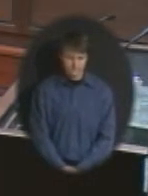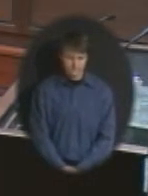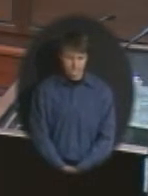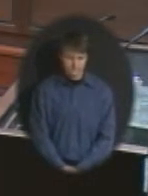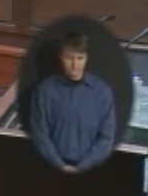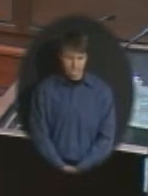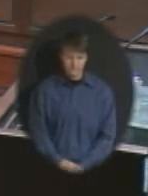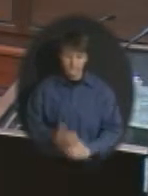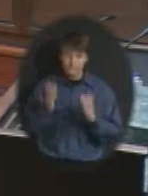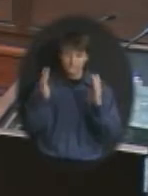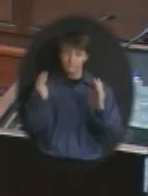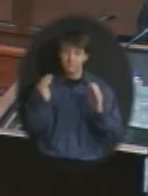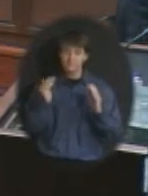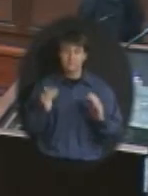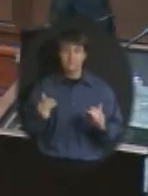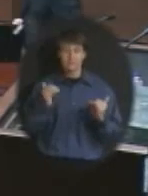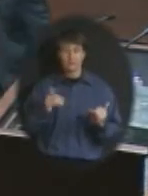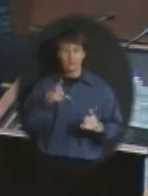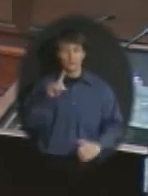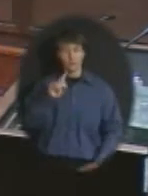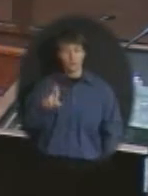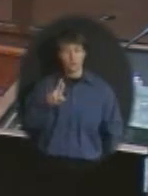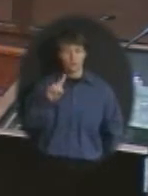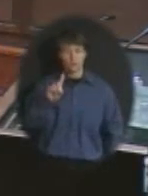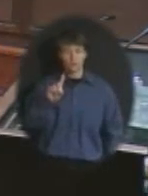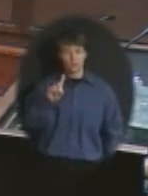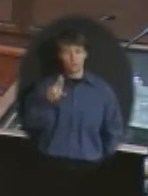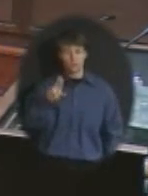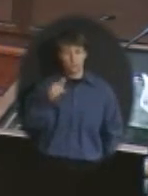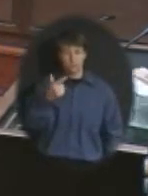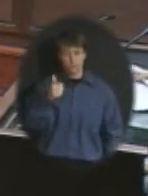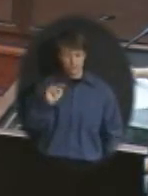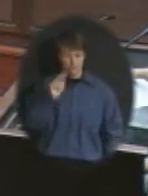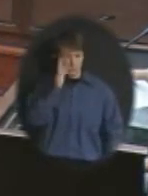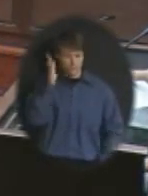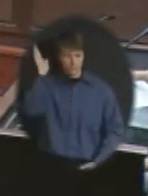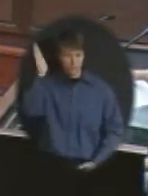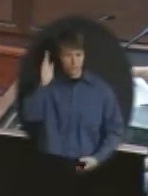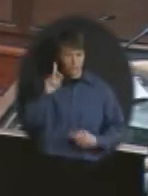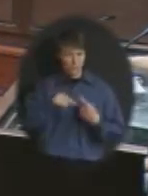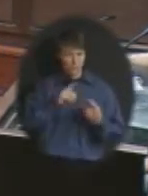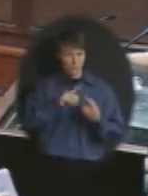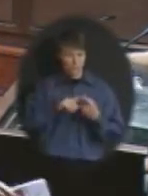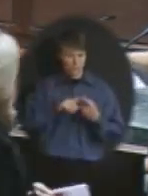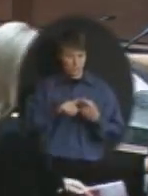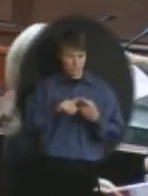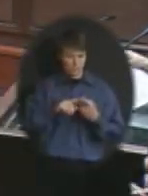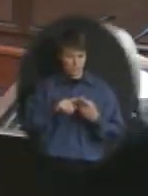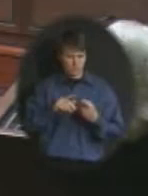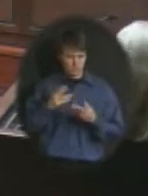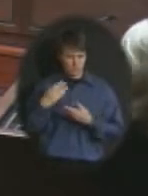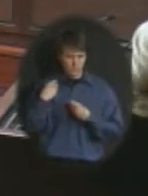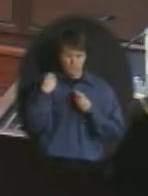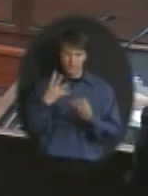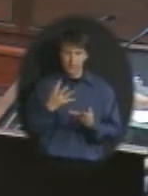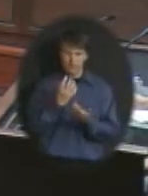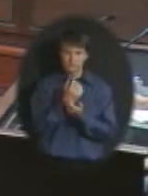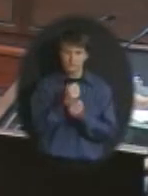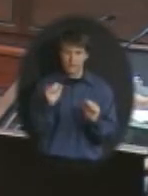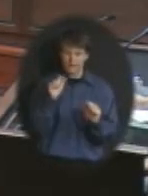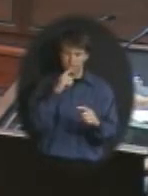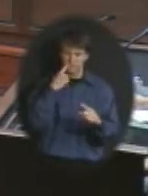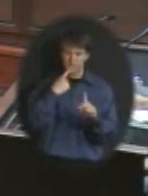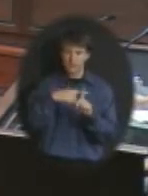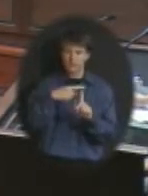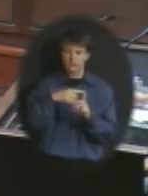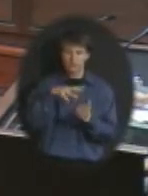Next on our agenda, Dr. Dugan is going to give us a presentation on providing safe and positive learning environments